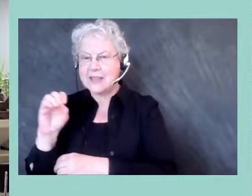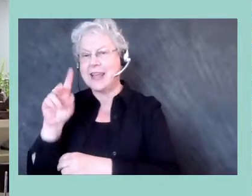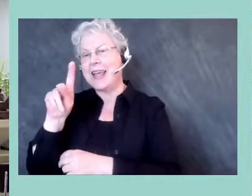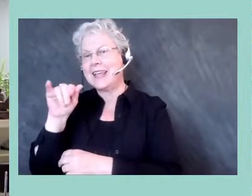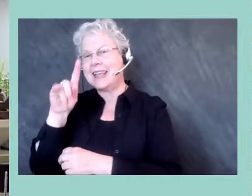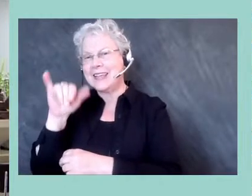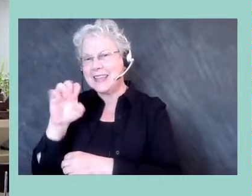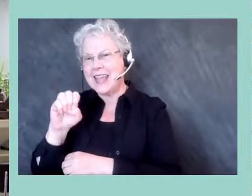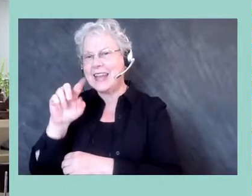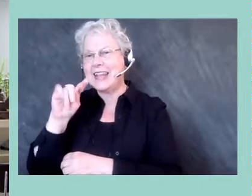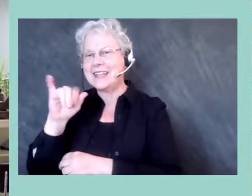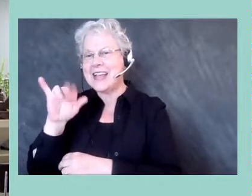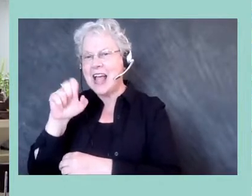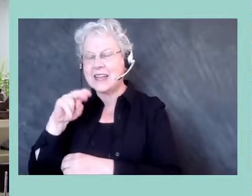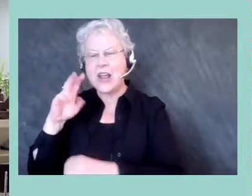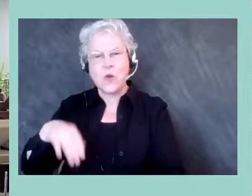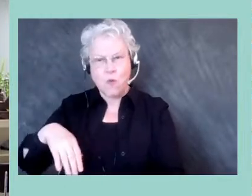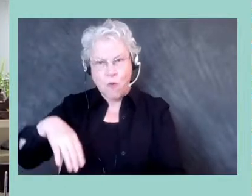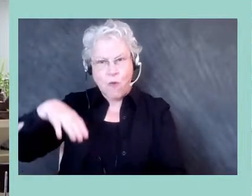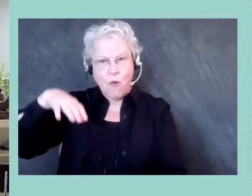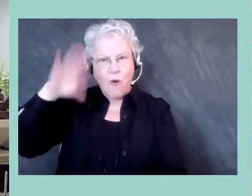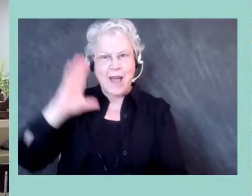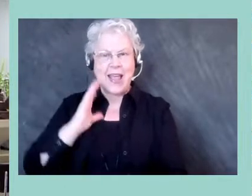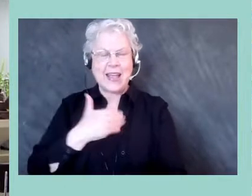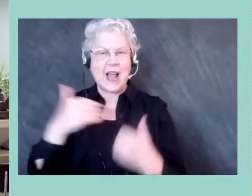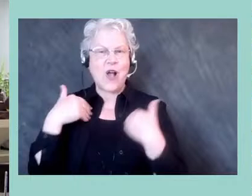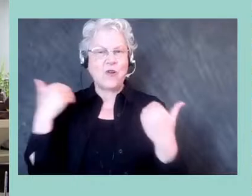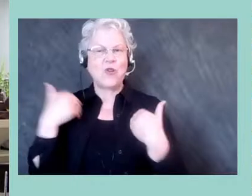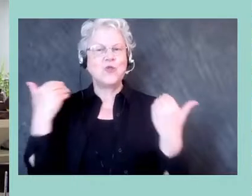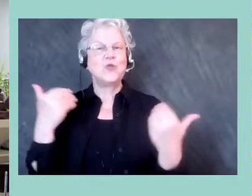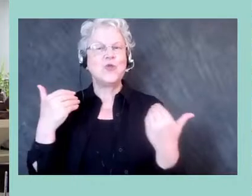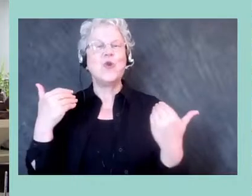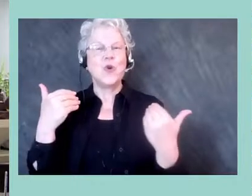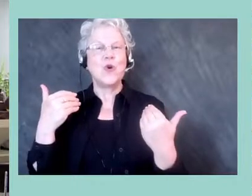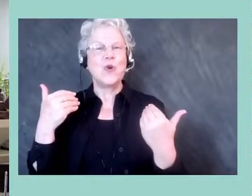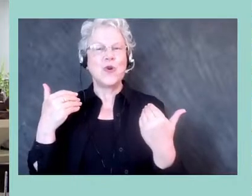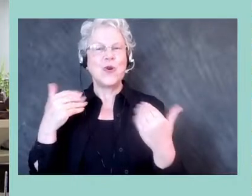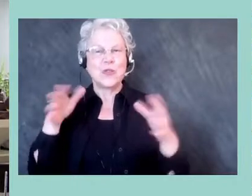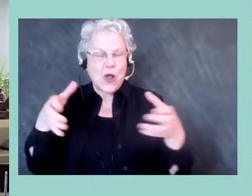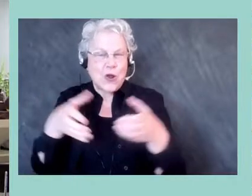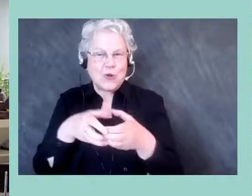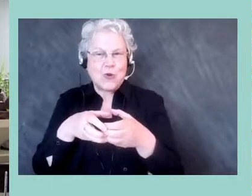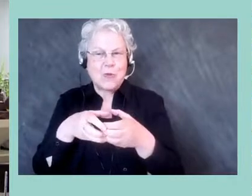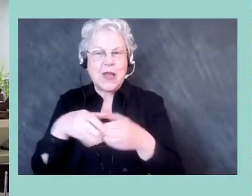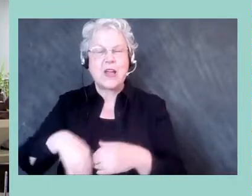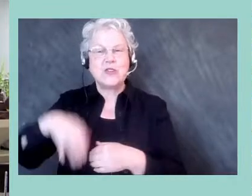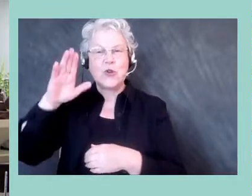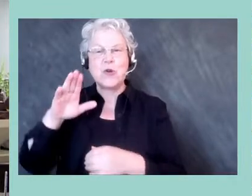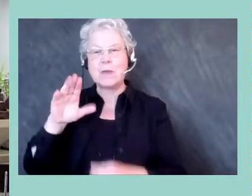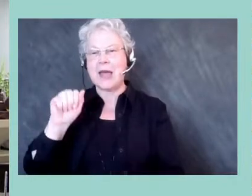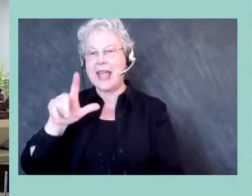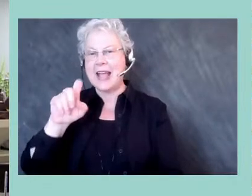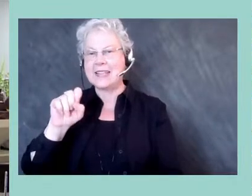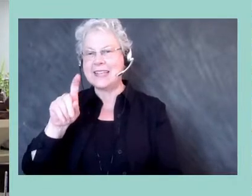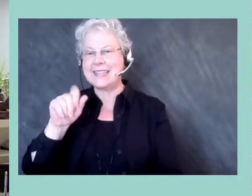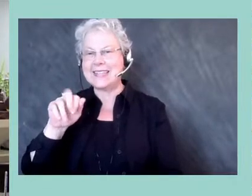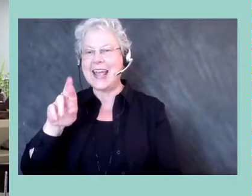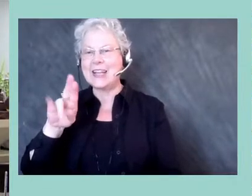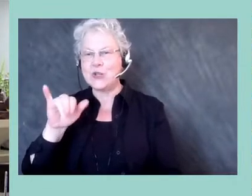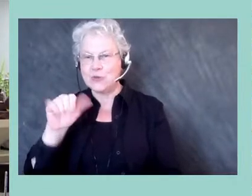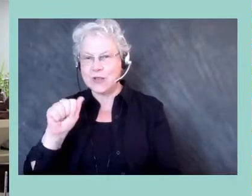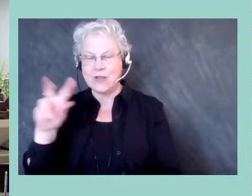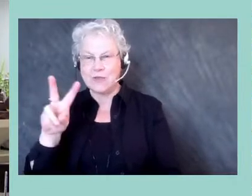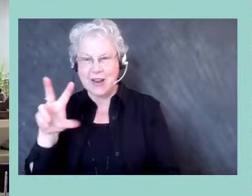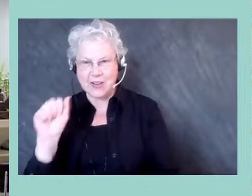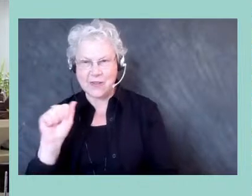Mount Vernon Unitarian Church in Alexandria, Virginia, and an active member in the young adult group at the Arlington Church